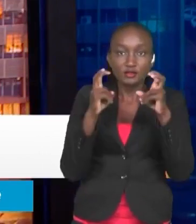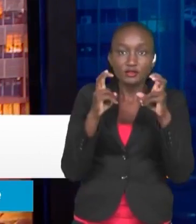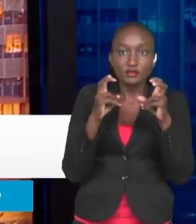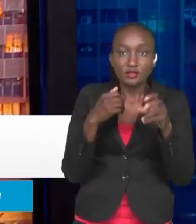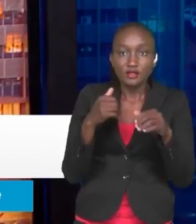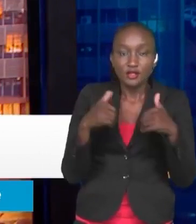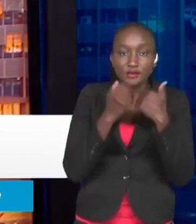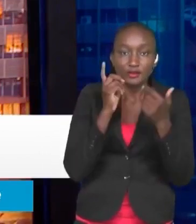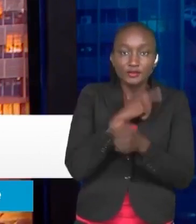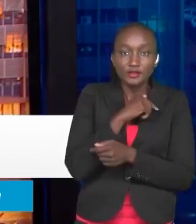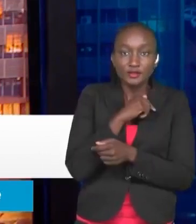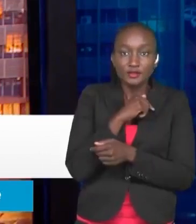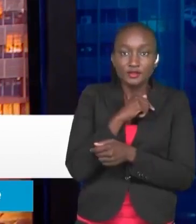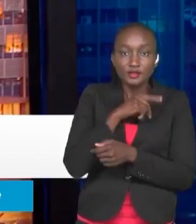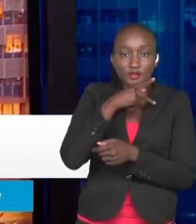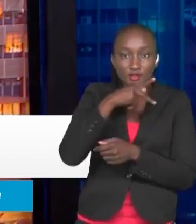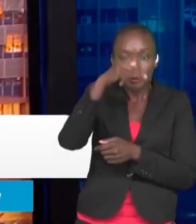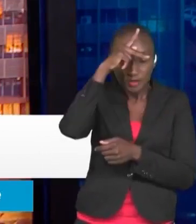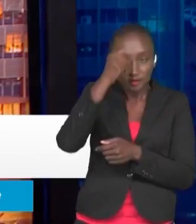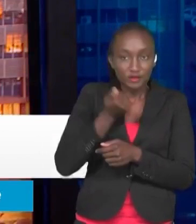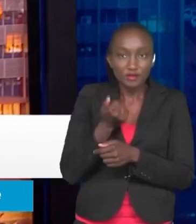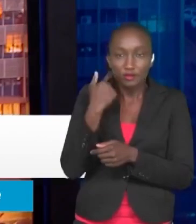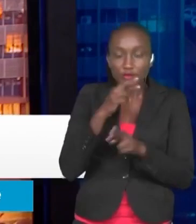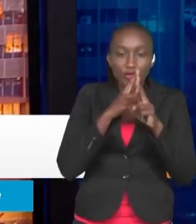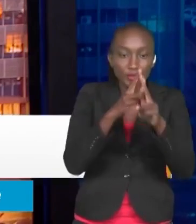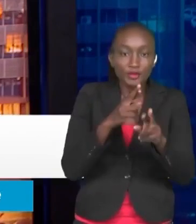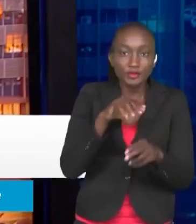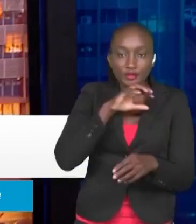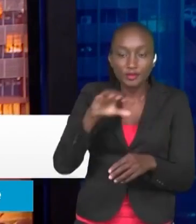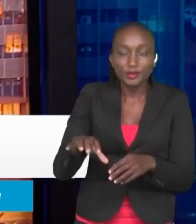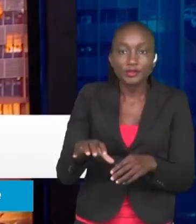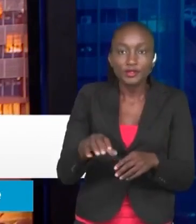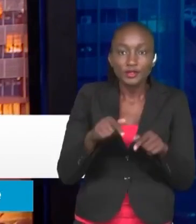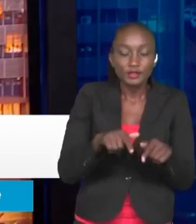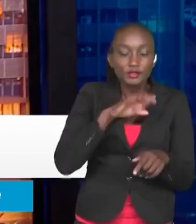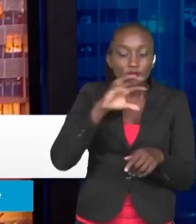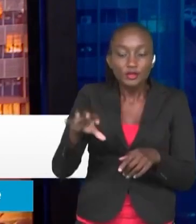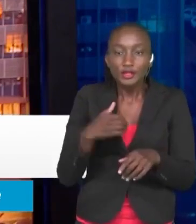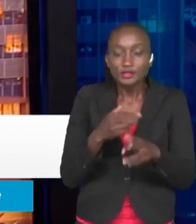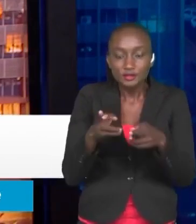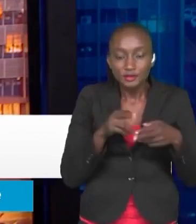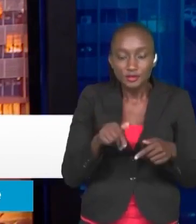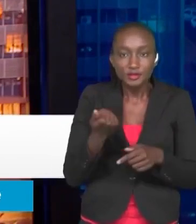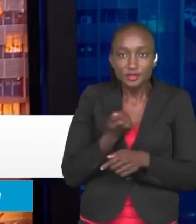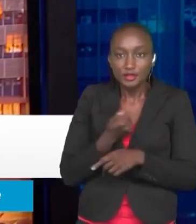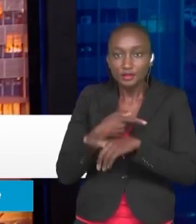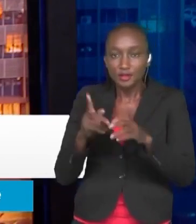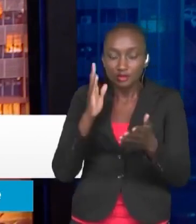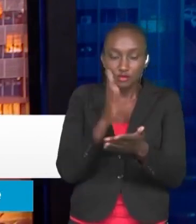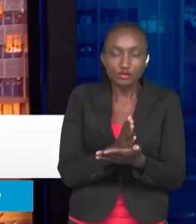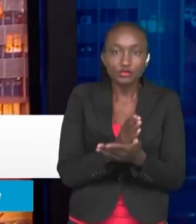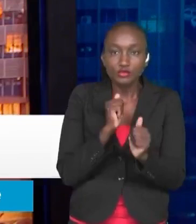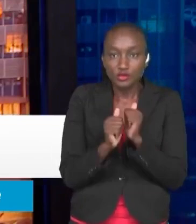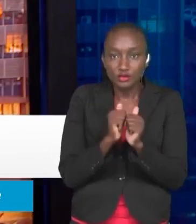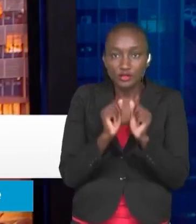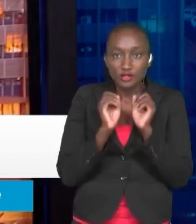they happen, then it is the parents of the girl that report the boy that this person has defiled this girl. Okay. But in actual sense, if we were to